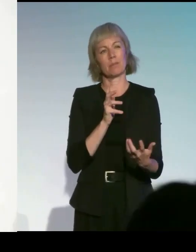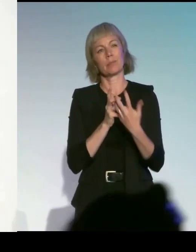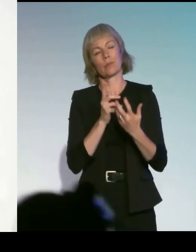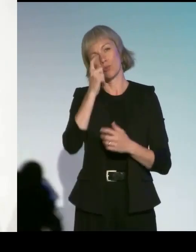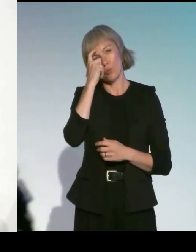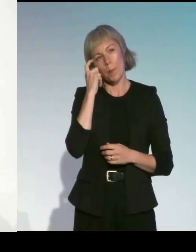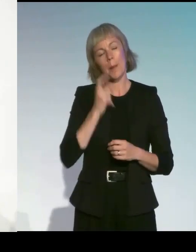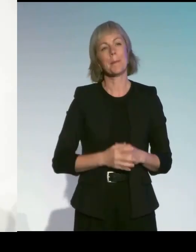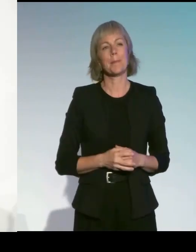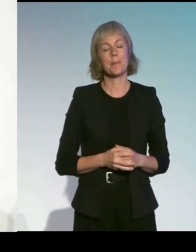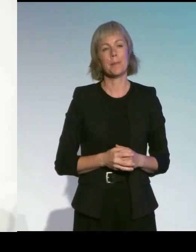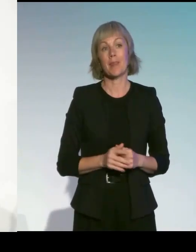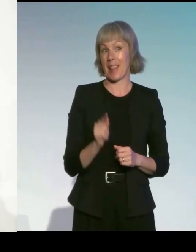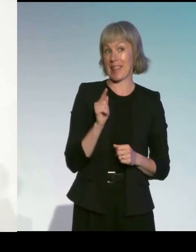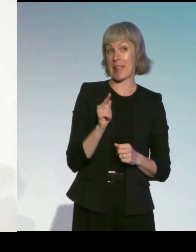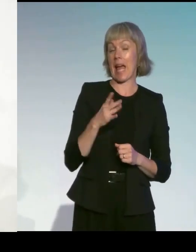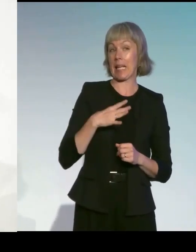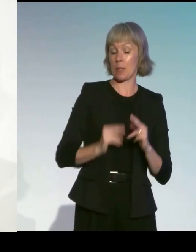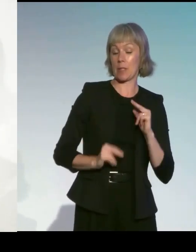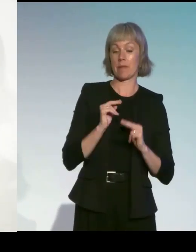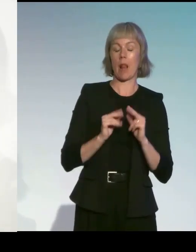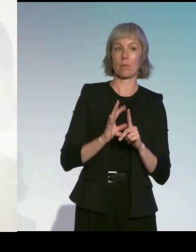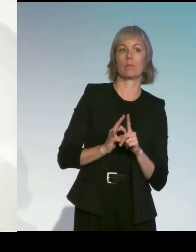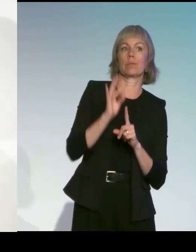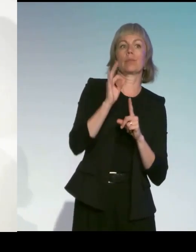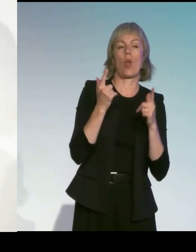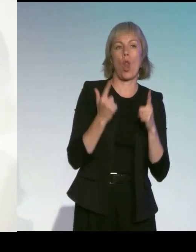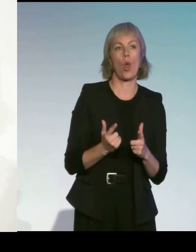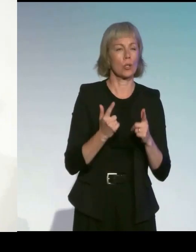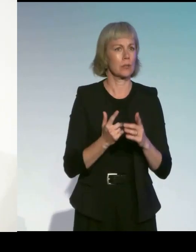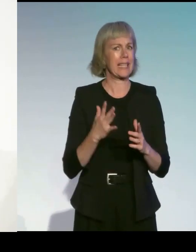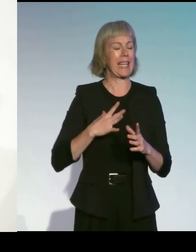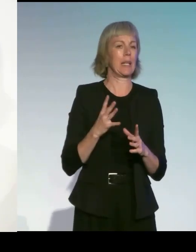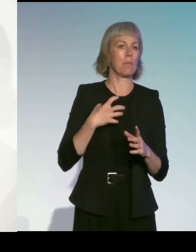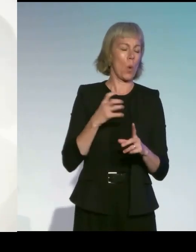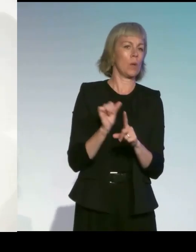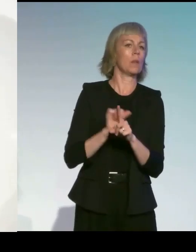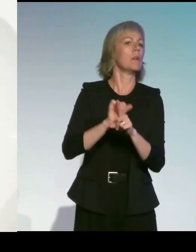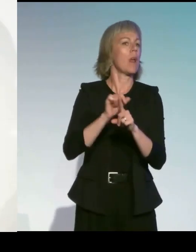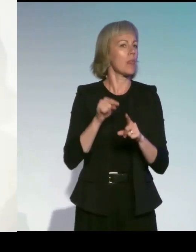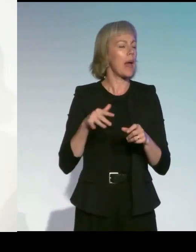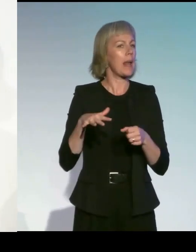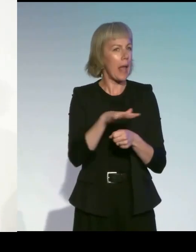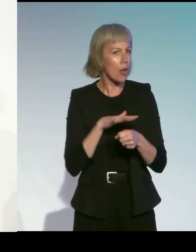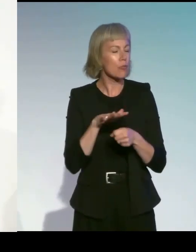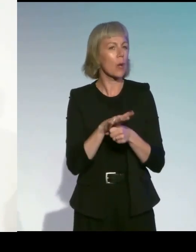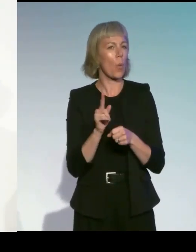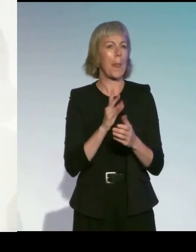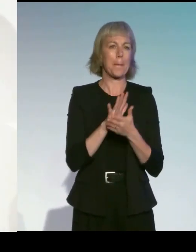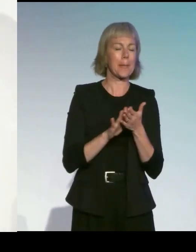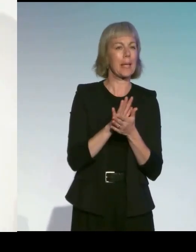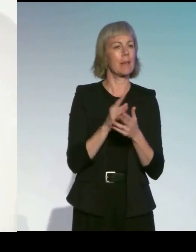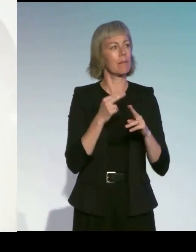that's something that I think really needs to be developed, and we really need more work on that space to think about what that means